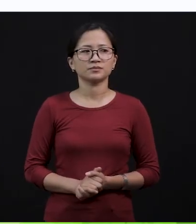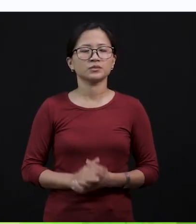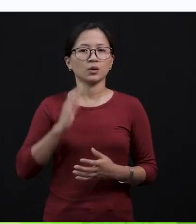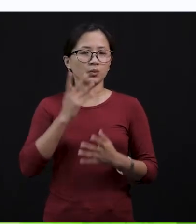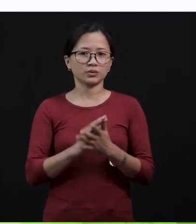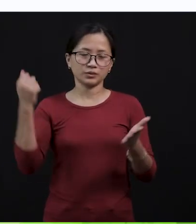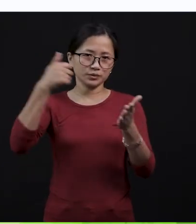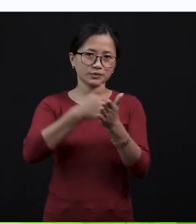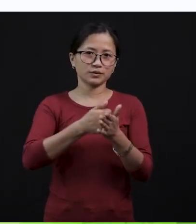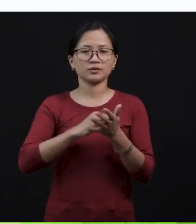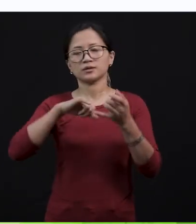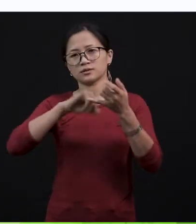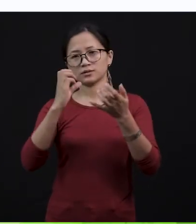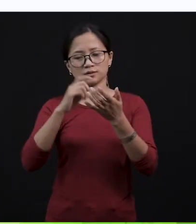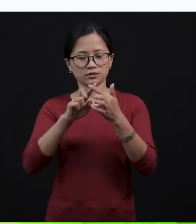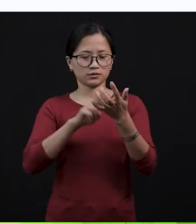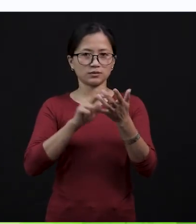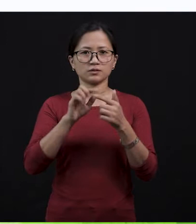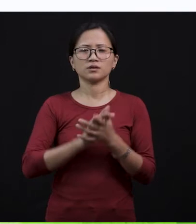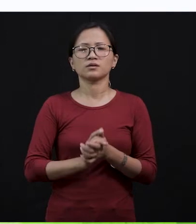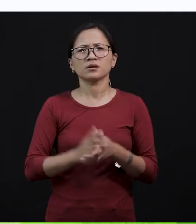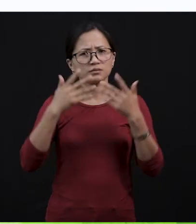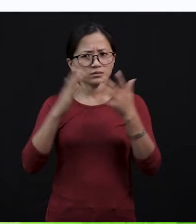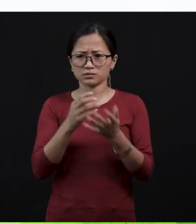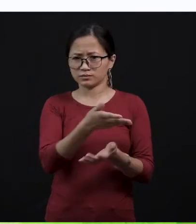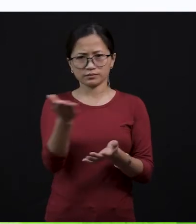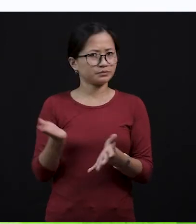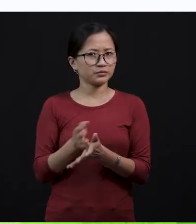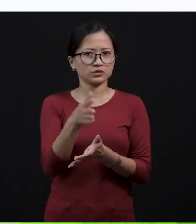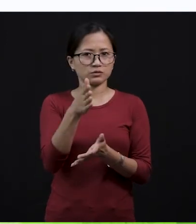And when you reach the scene of crime, Macavity is not there.